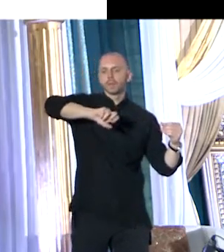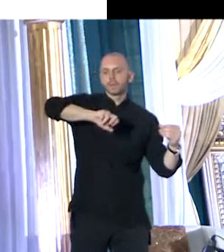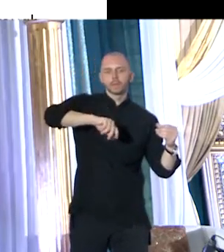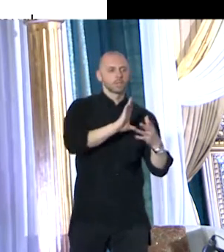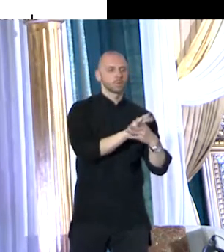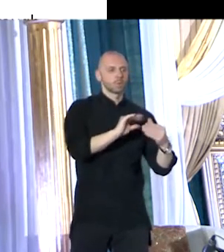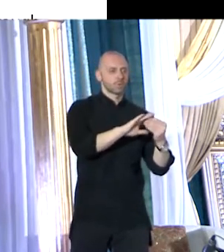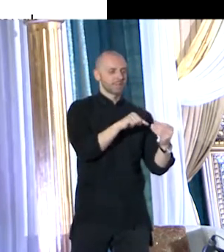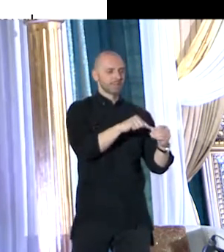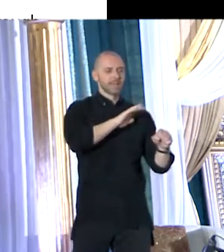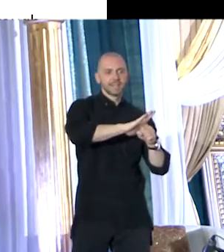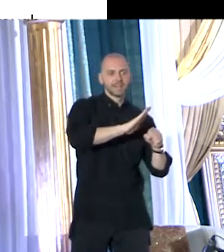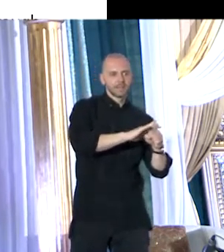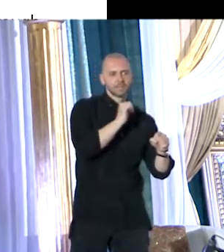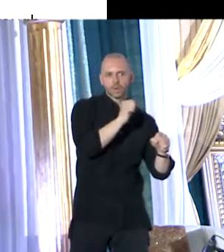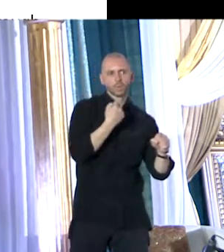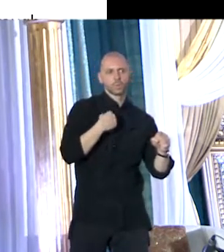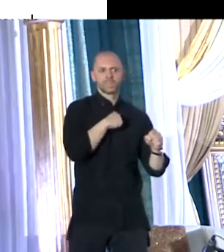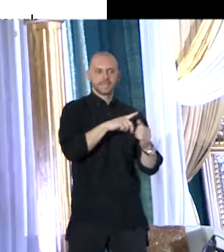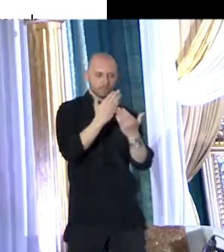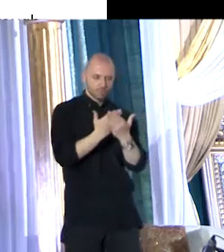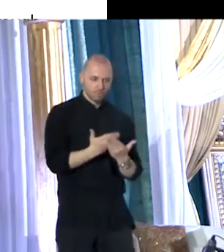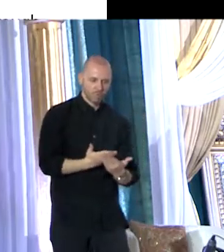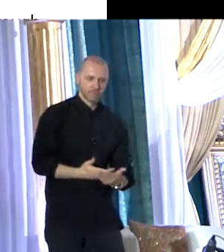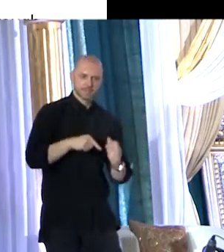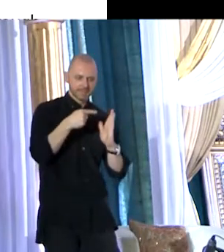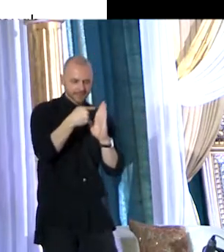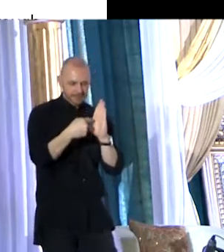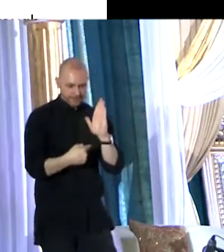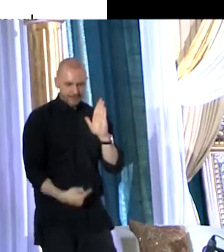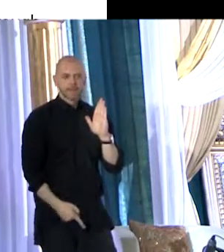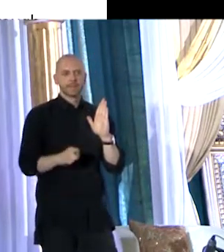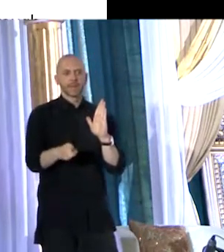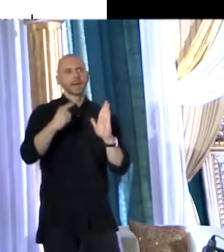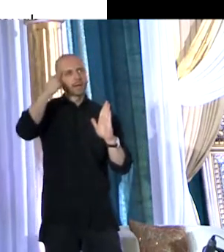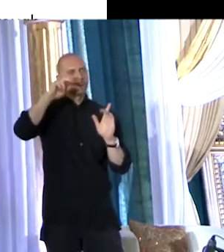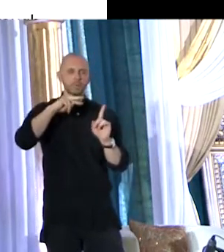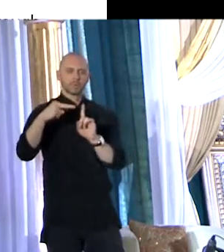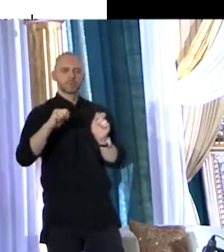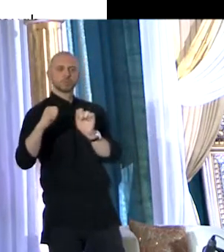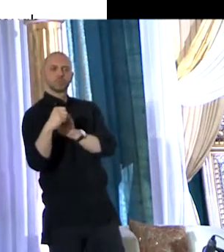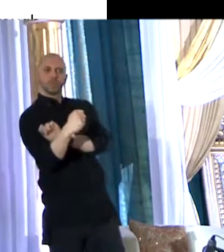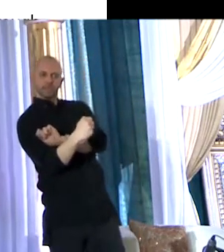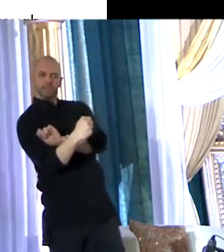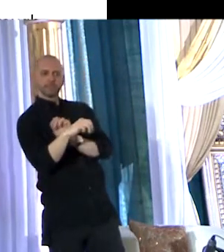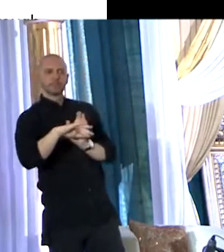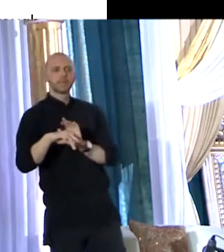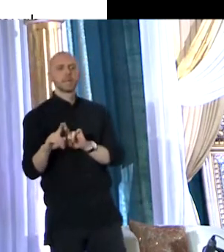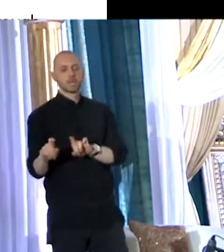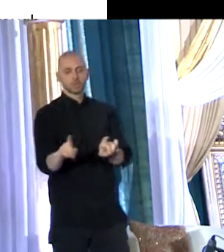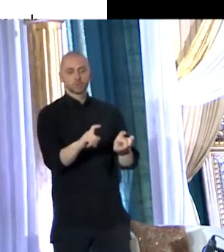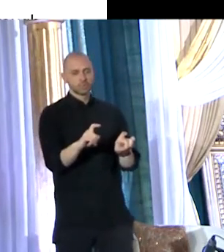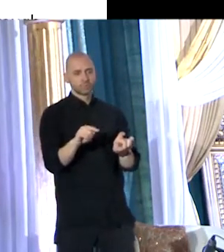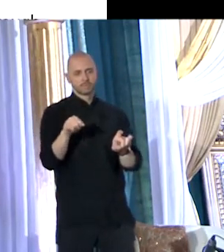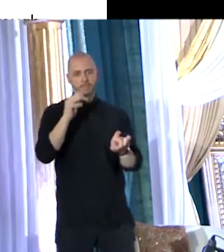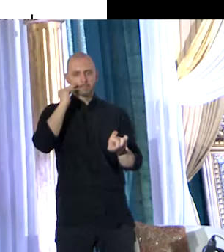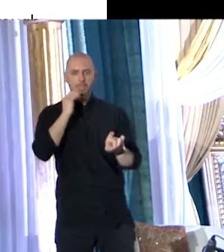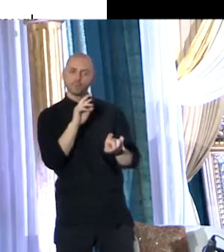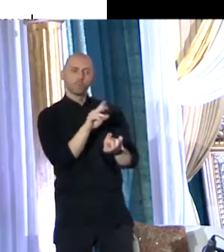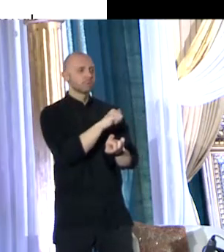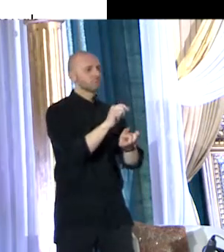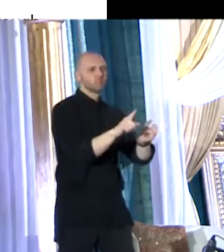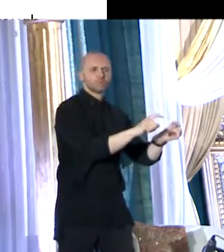and prejudices. When you do a survey of a population of Muslims or other groups, you can